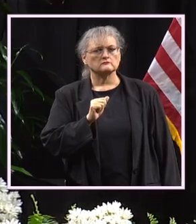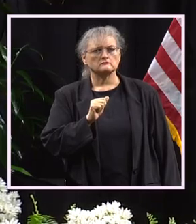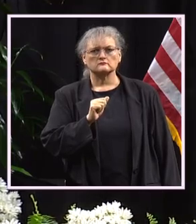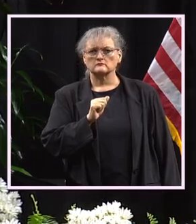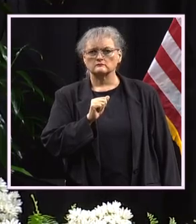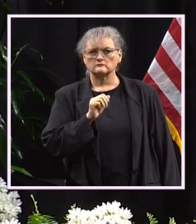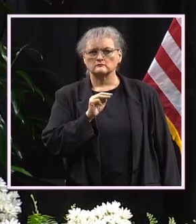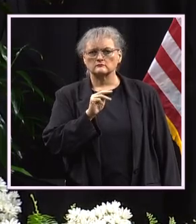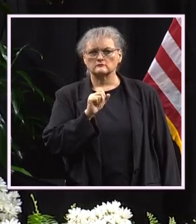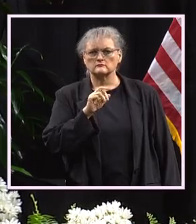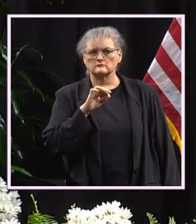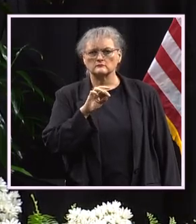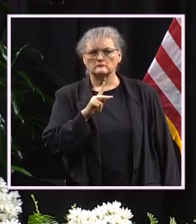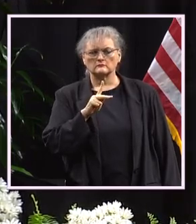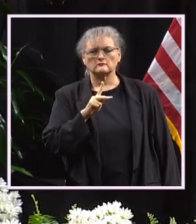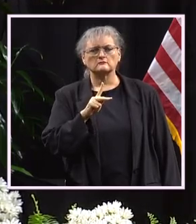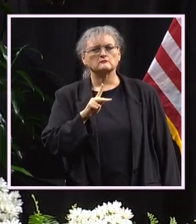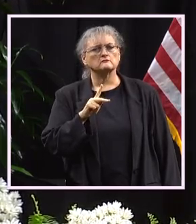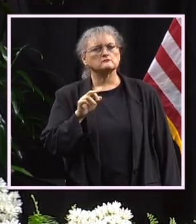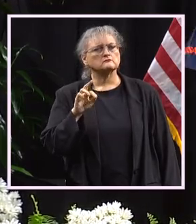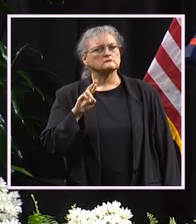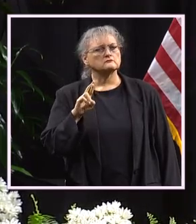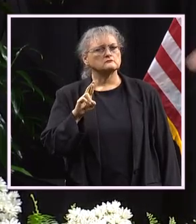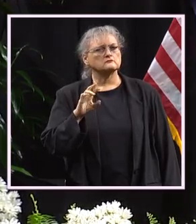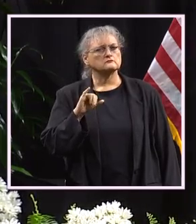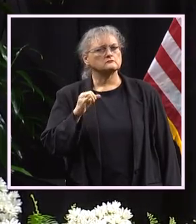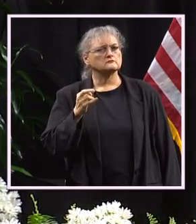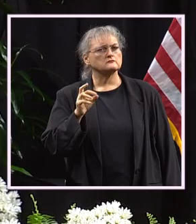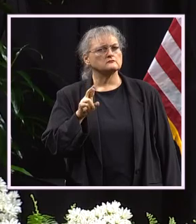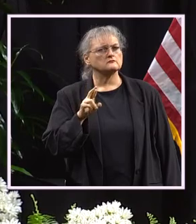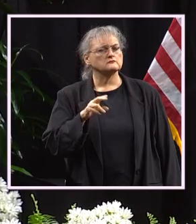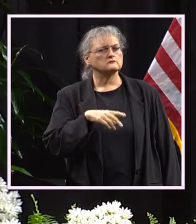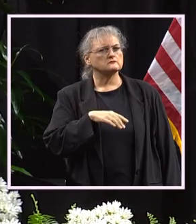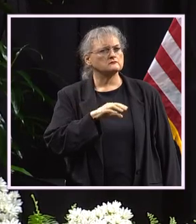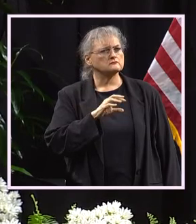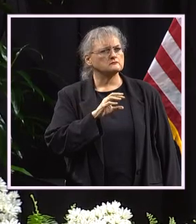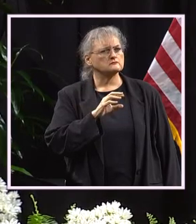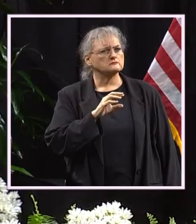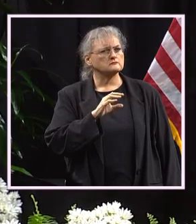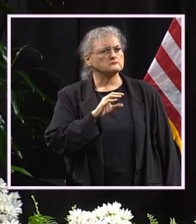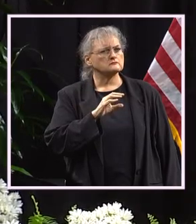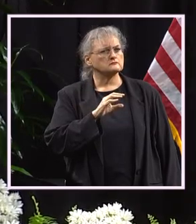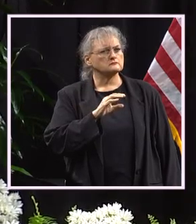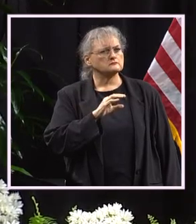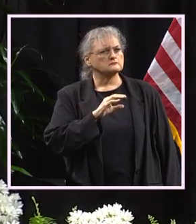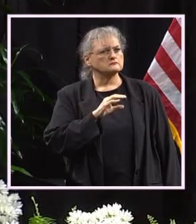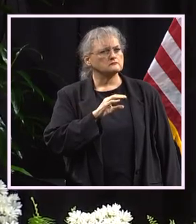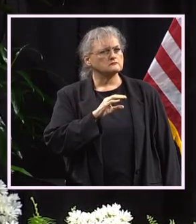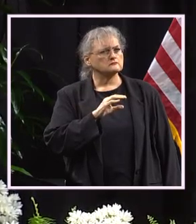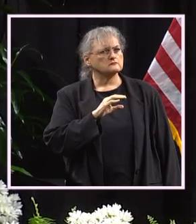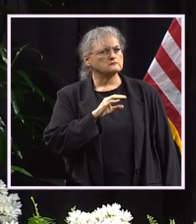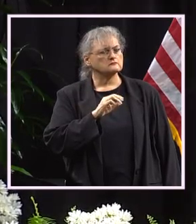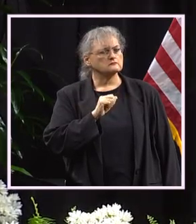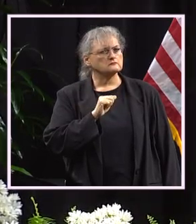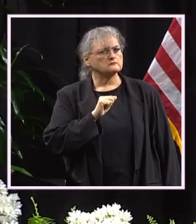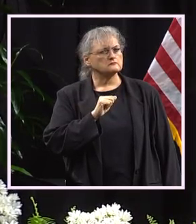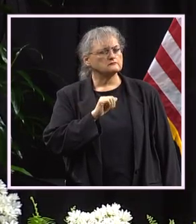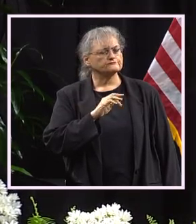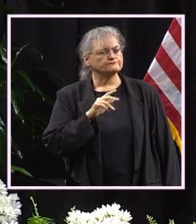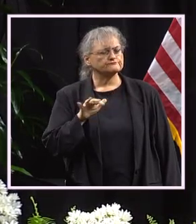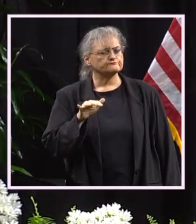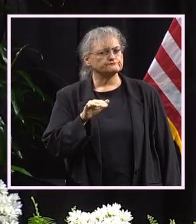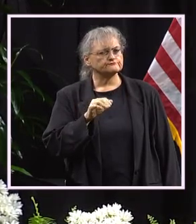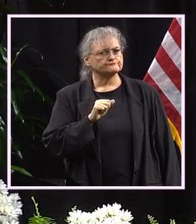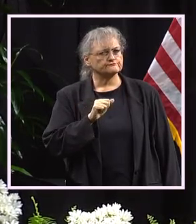Mark Anthony Rivera Jr., cum laude. Javier Alberto Saldívar Osorto, Master of